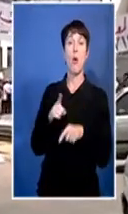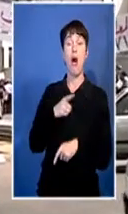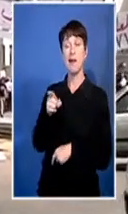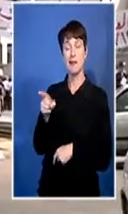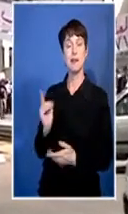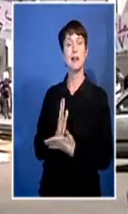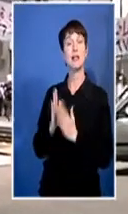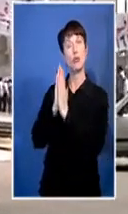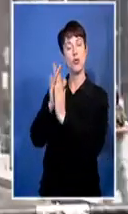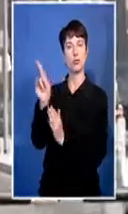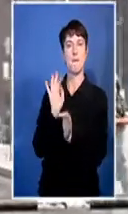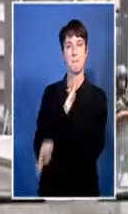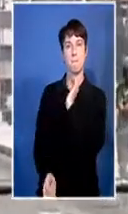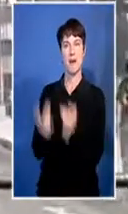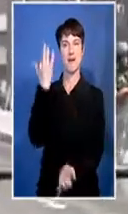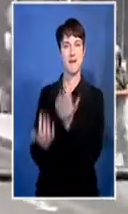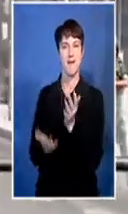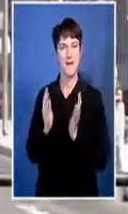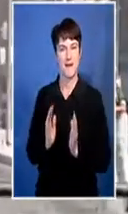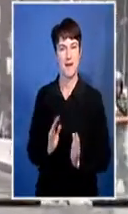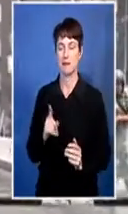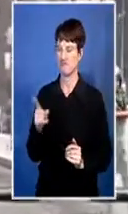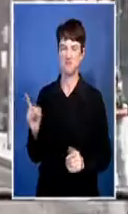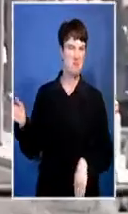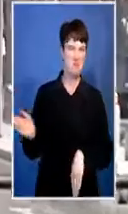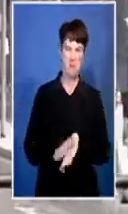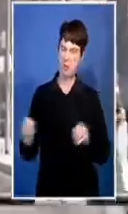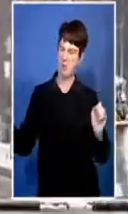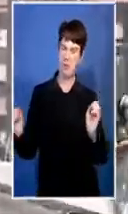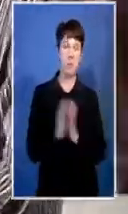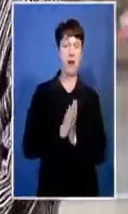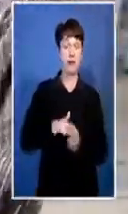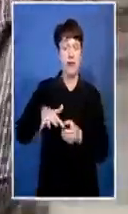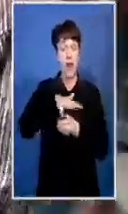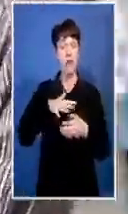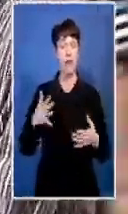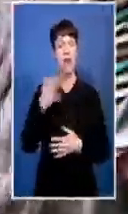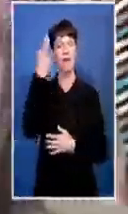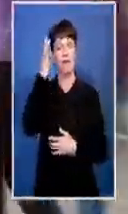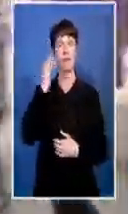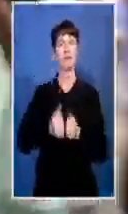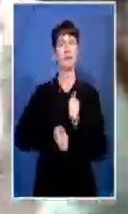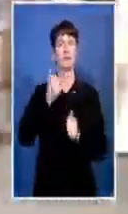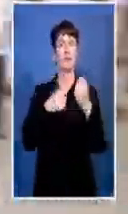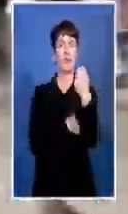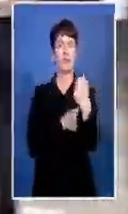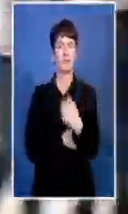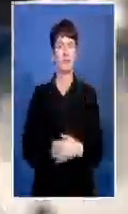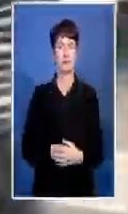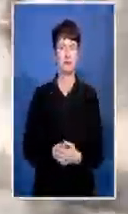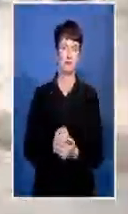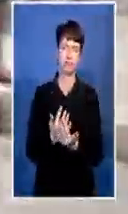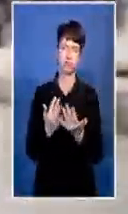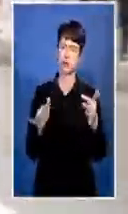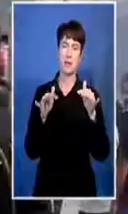church, and thousands more protesters continued to clash with police in front of the government headquarters. Thousands of people have been injured,